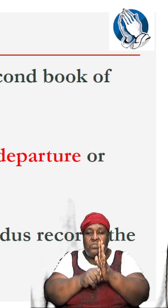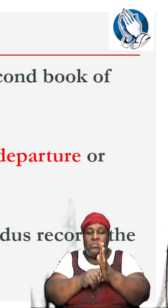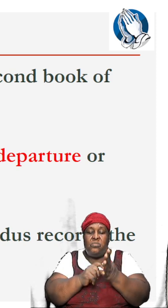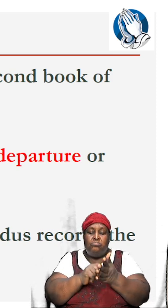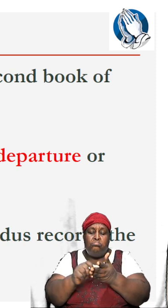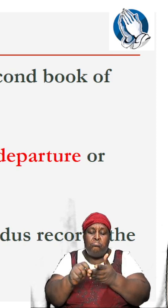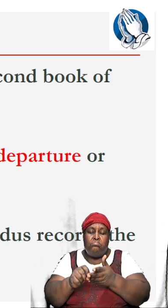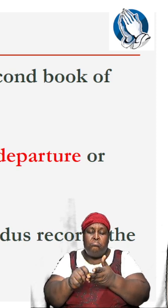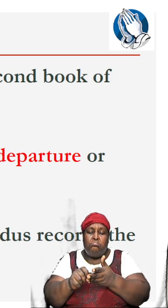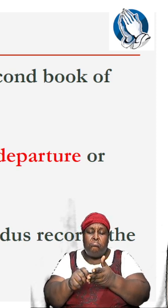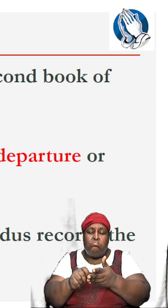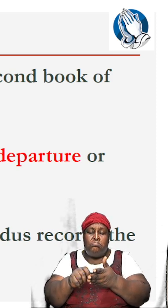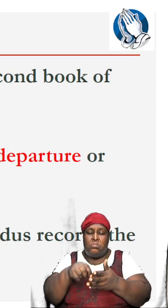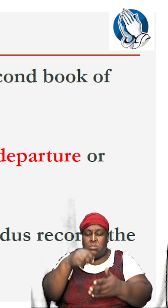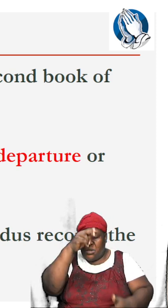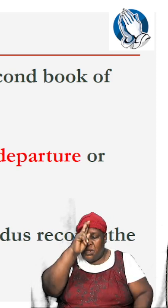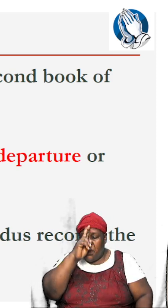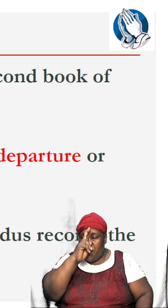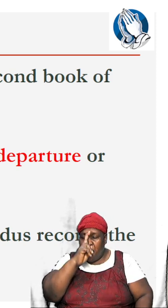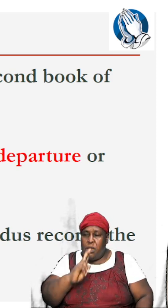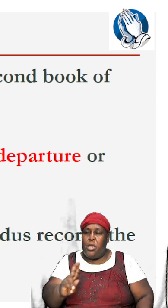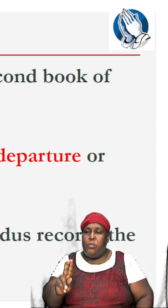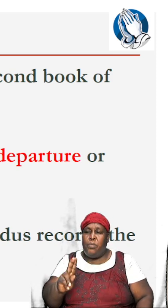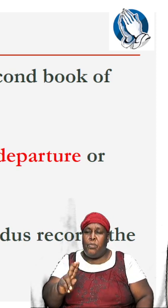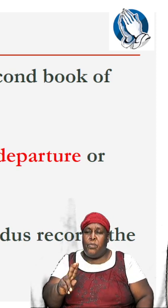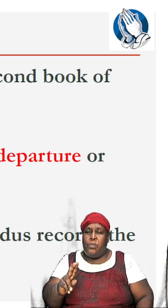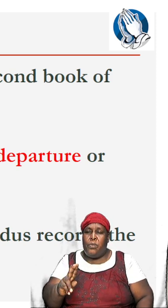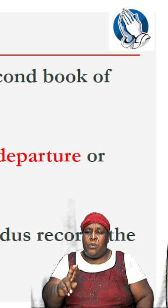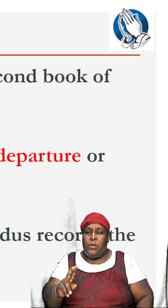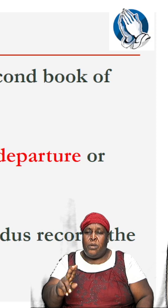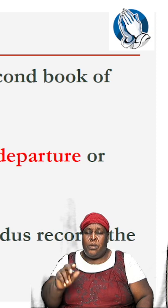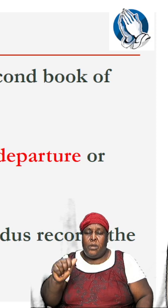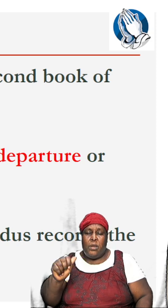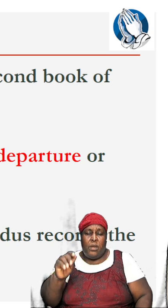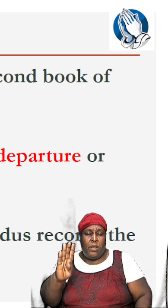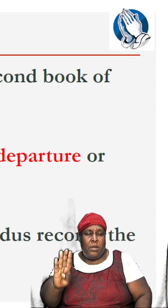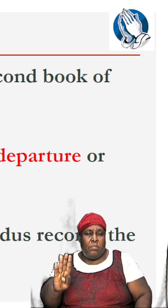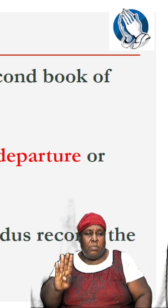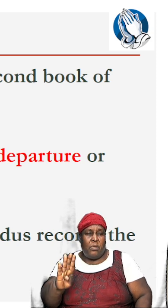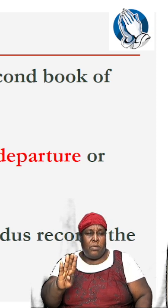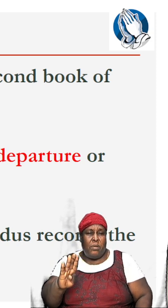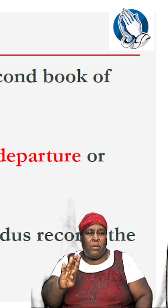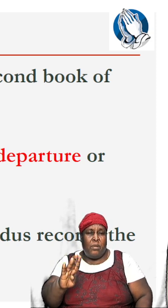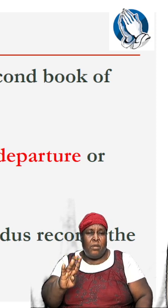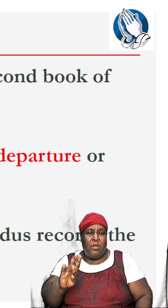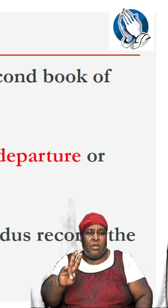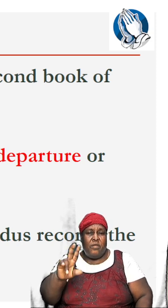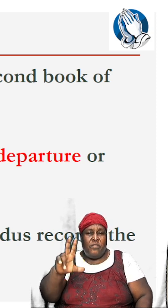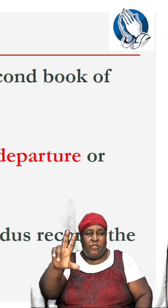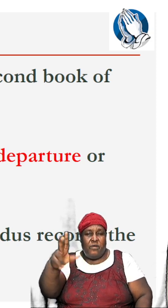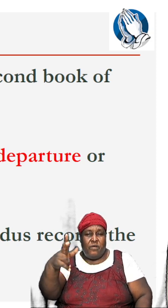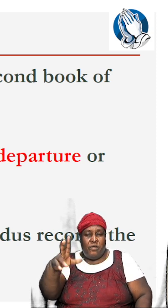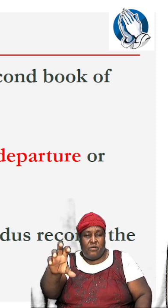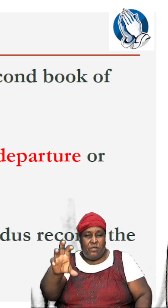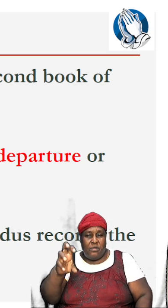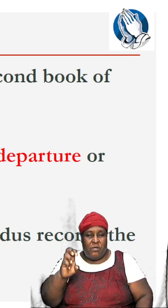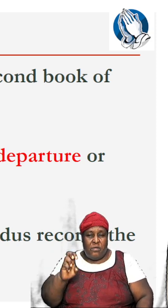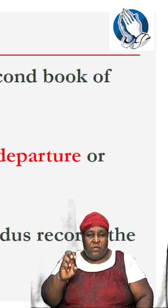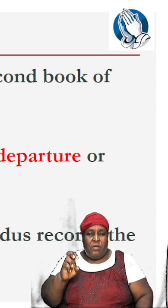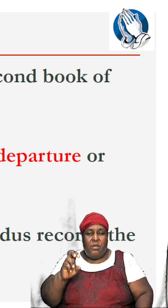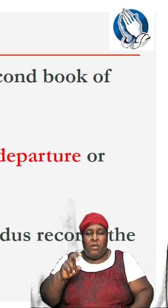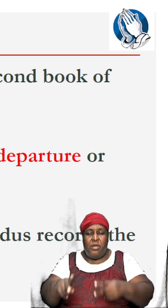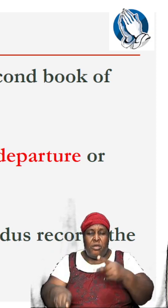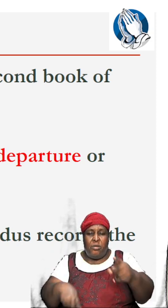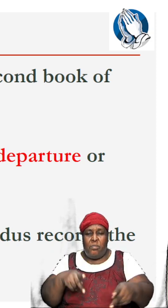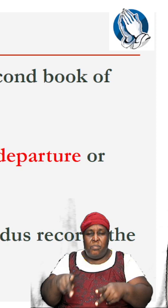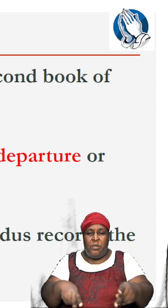in Hebrew. And it so happened about AD 3rd century. There was a set of people.